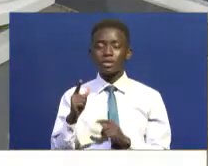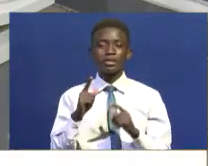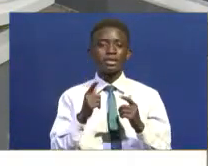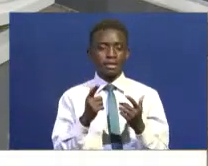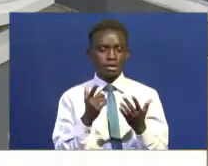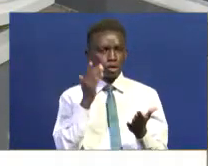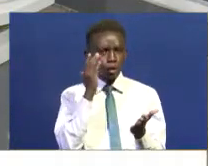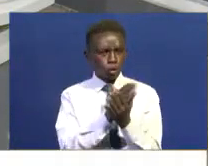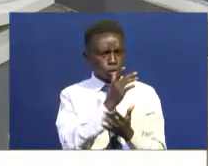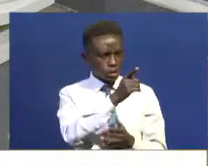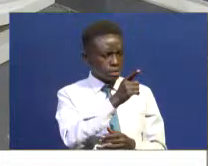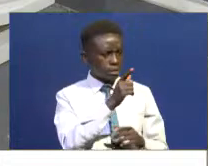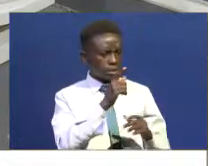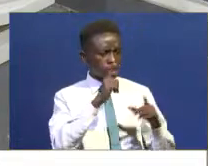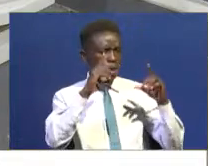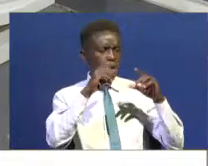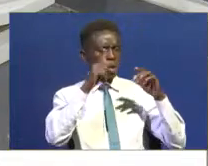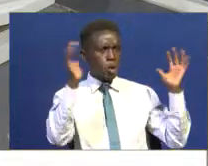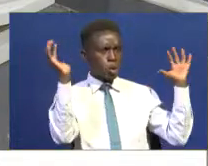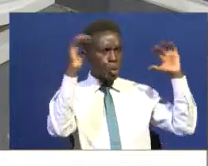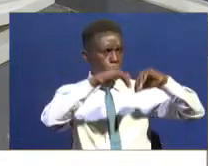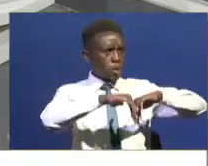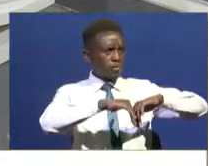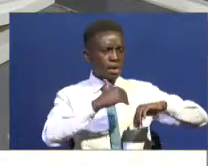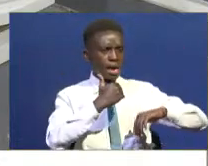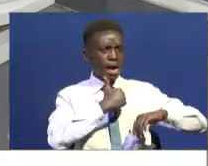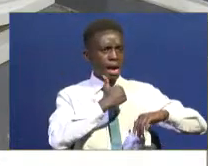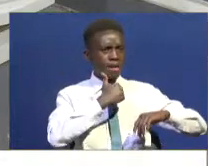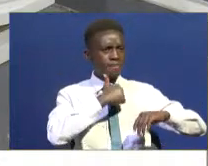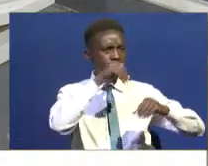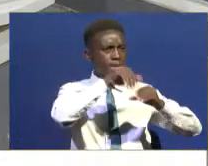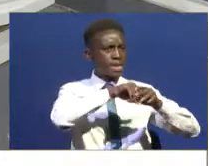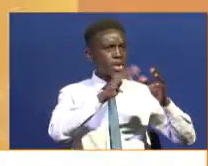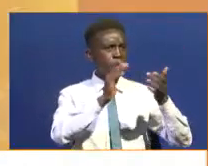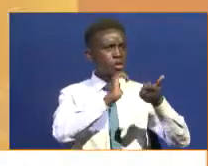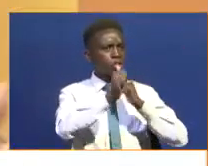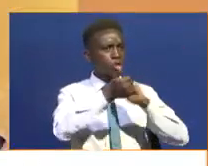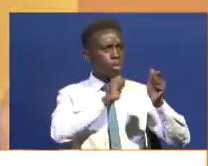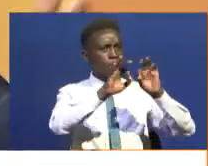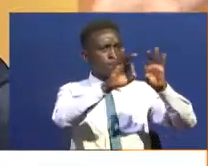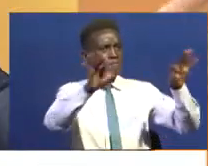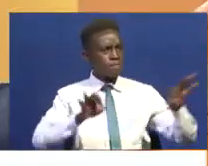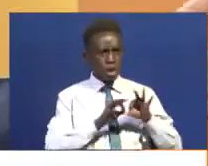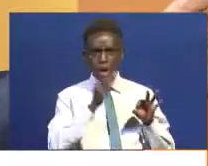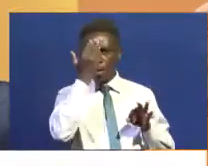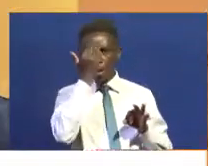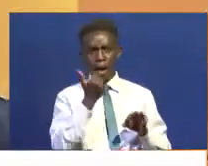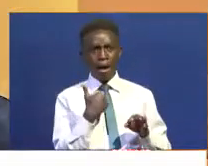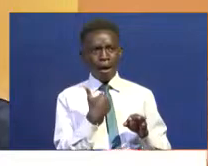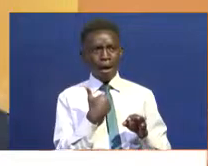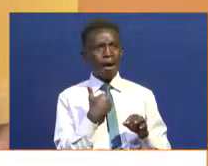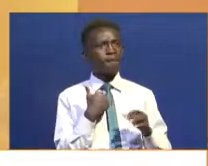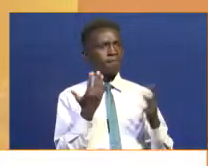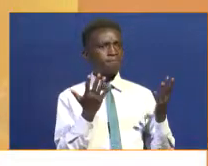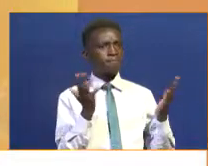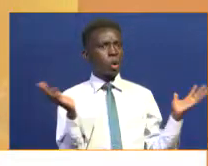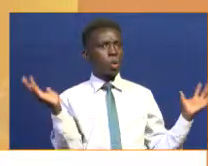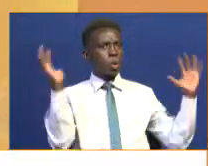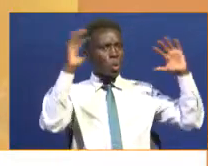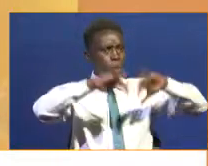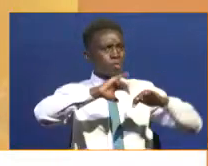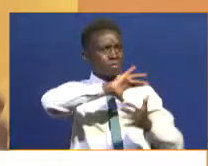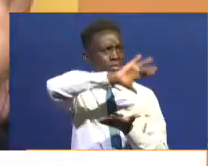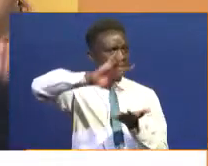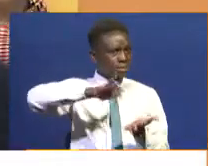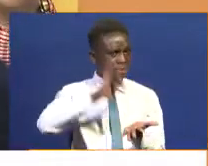stadium. Yes. I mean, because they don't have a huge international convention center that can host that. Yes. But I want to turn to